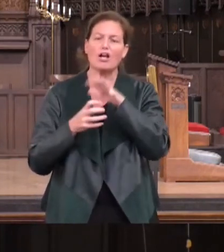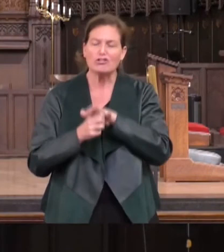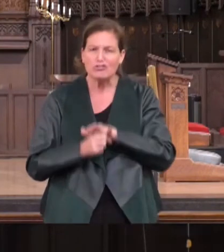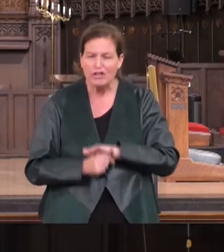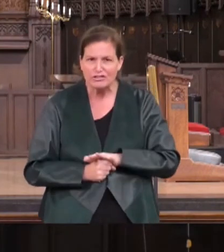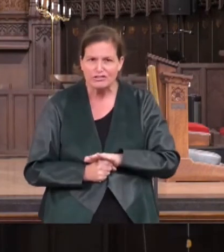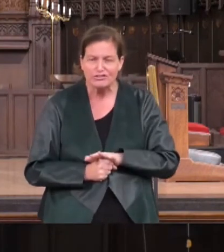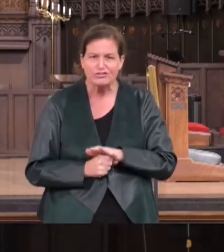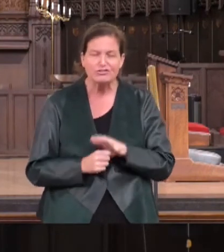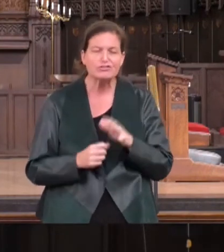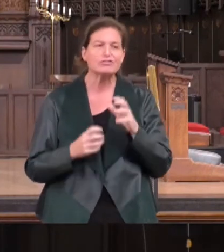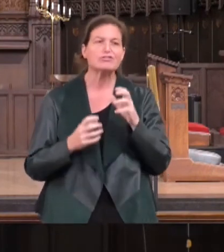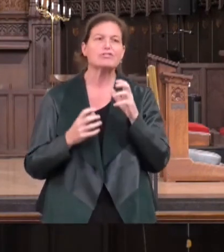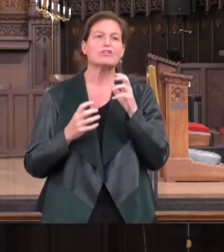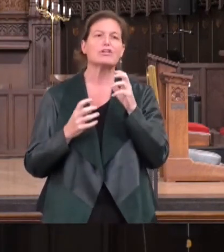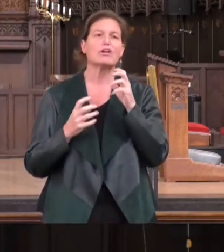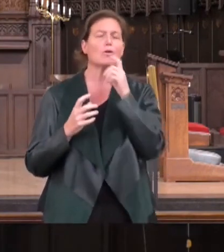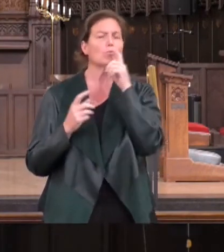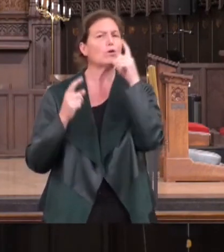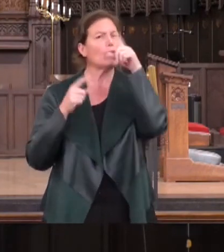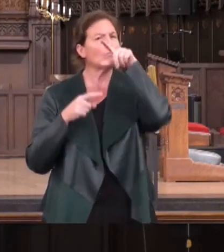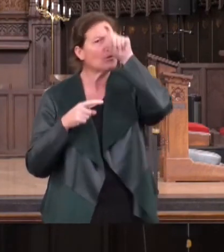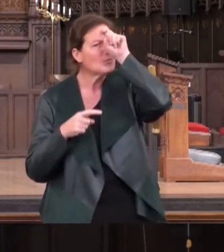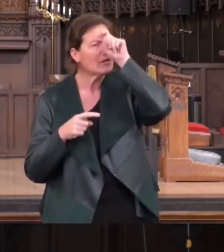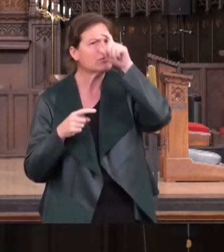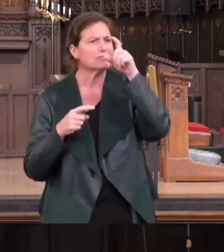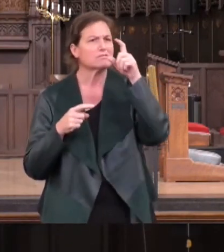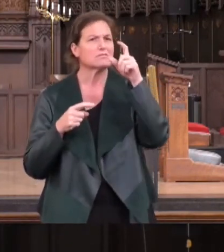Perplexed, but not driven to despair.